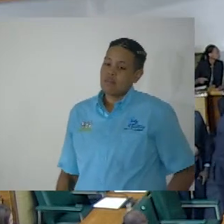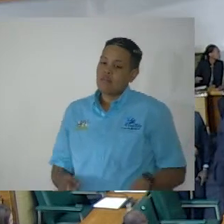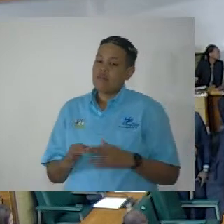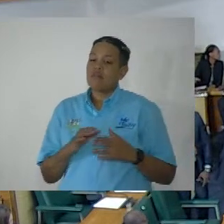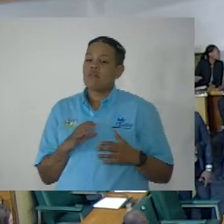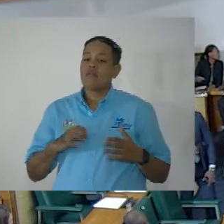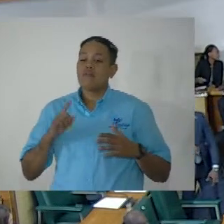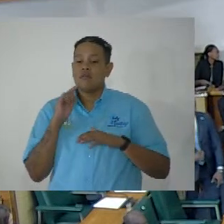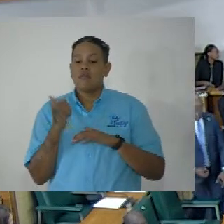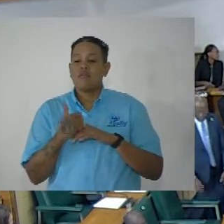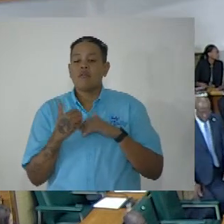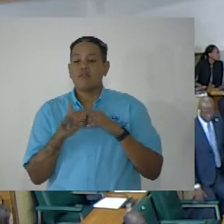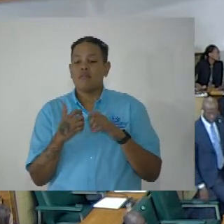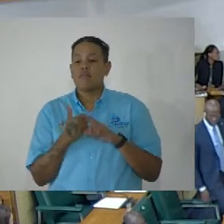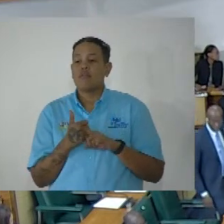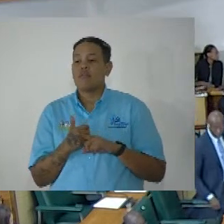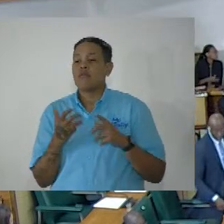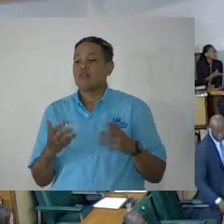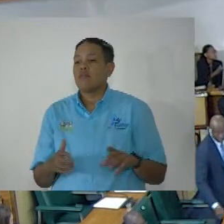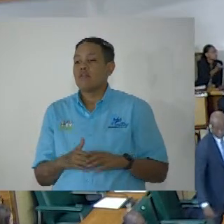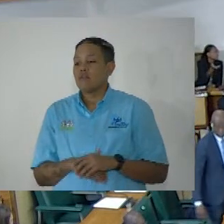been established.